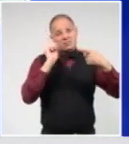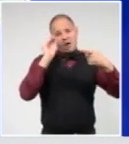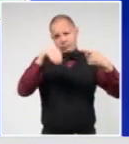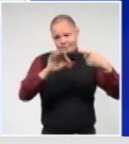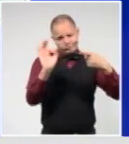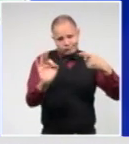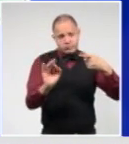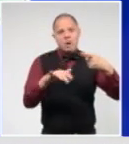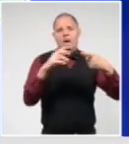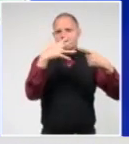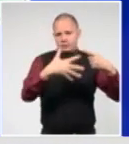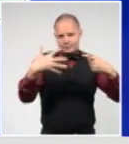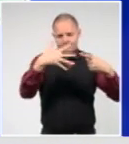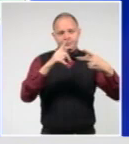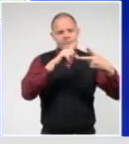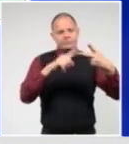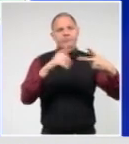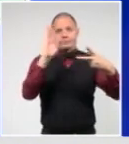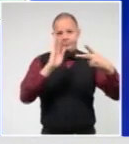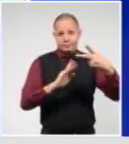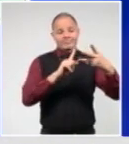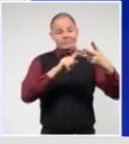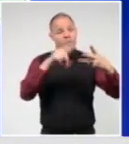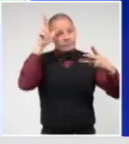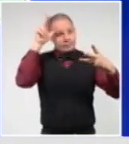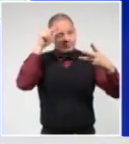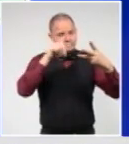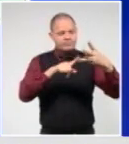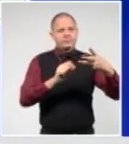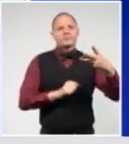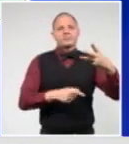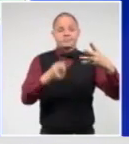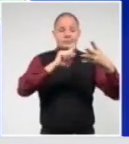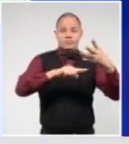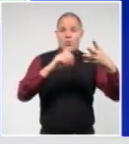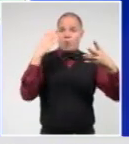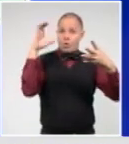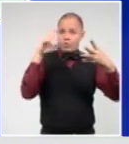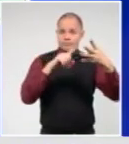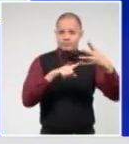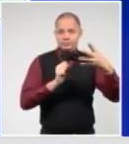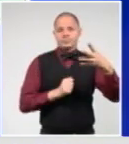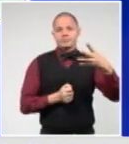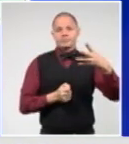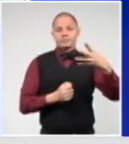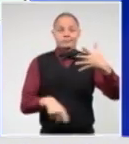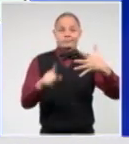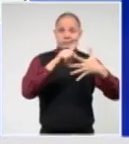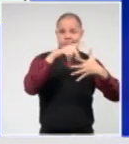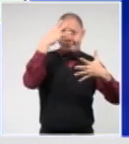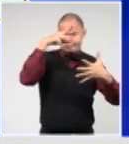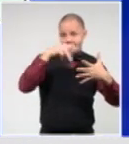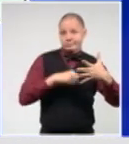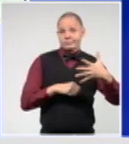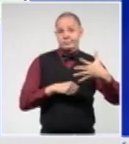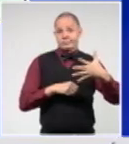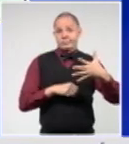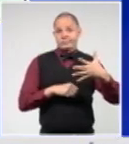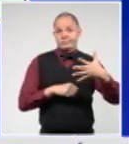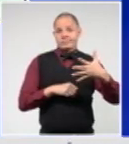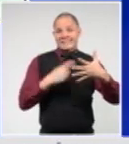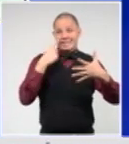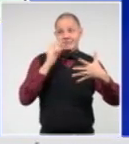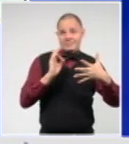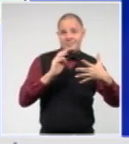then Colombia, Mexico with a high death toll, then Argentina, Chile,